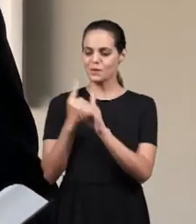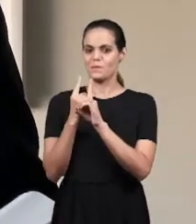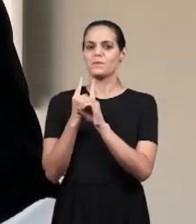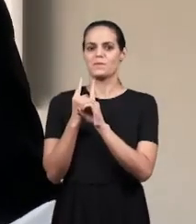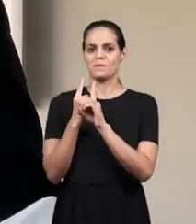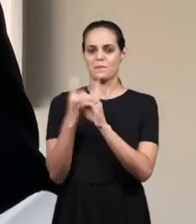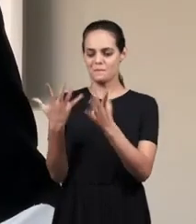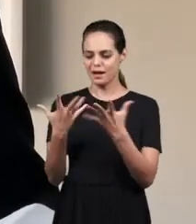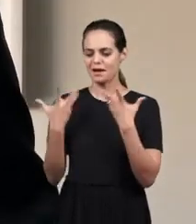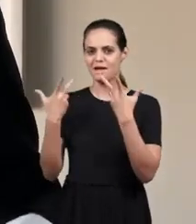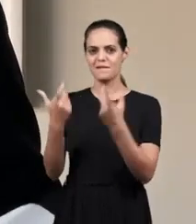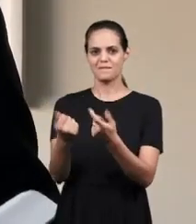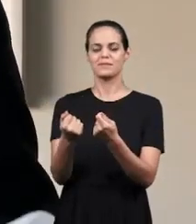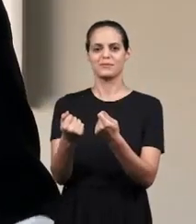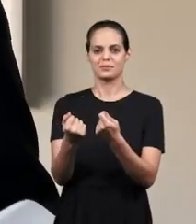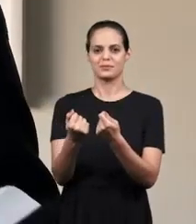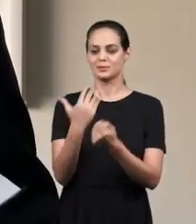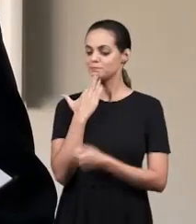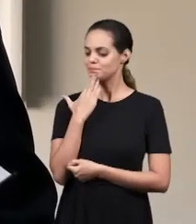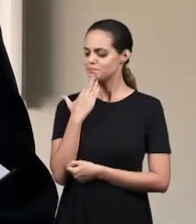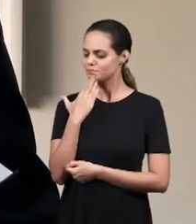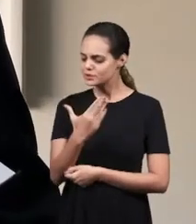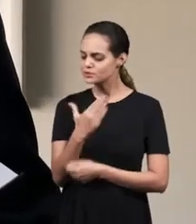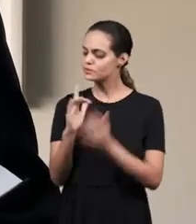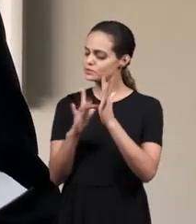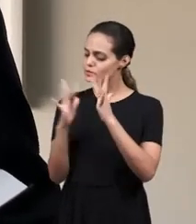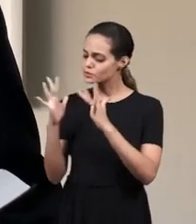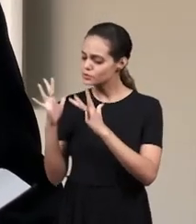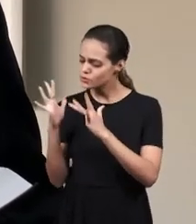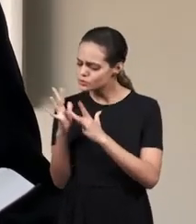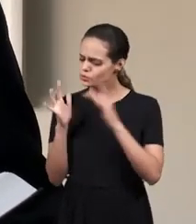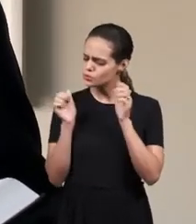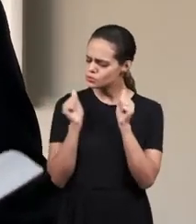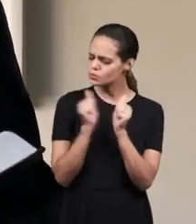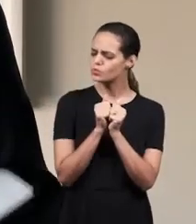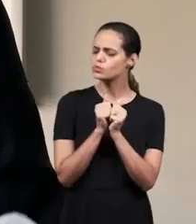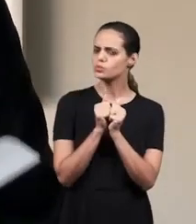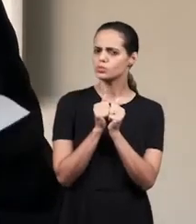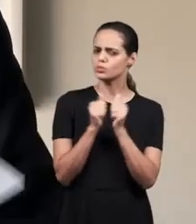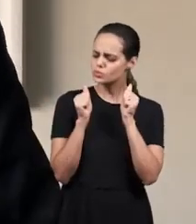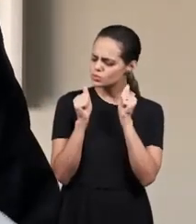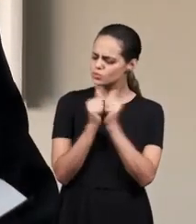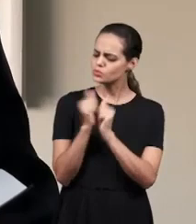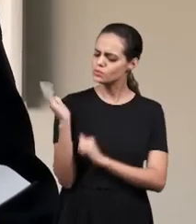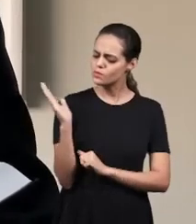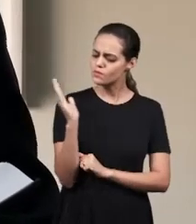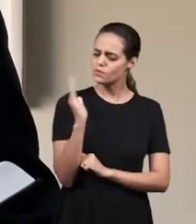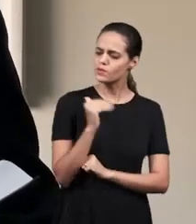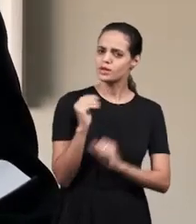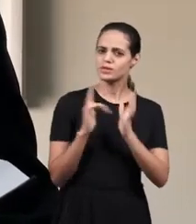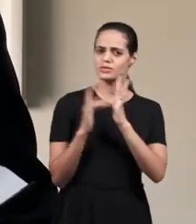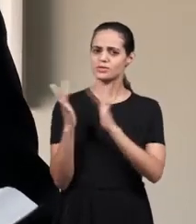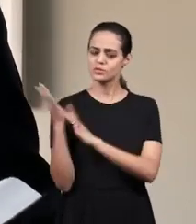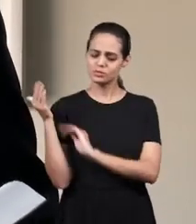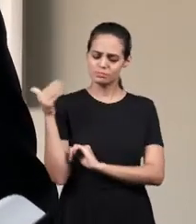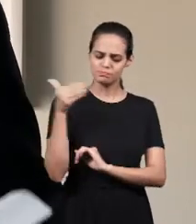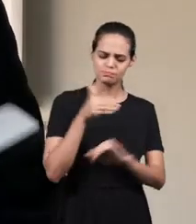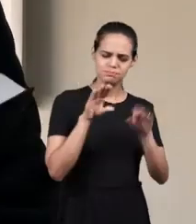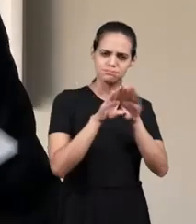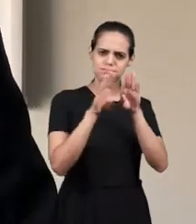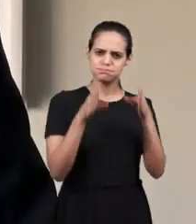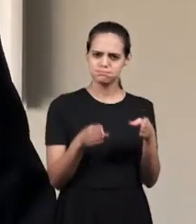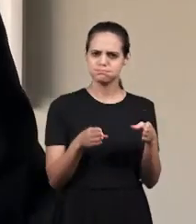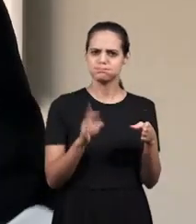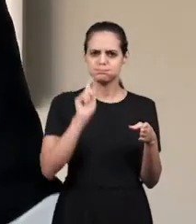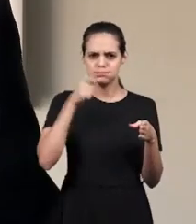to constrain the Lord to abide with them. They had the initiative to sit at the table with the Lord Jesus. They had the initiative to return to